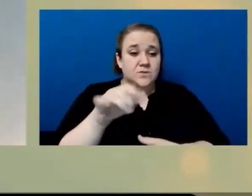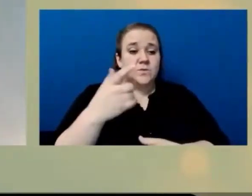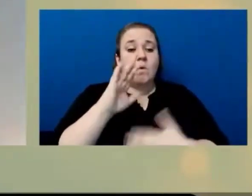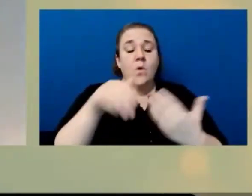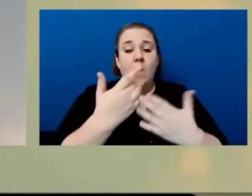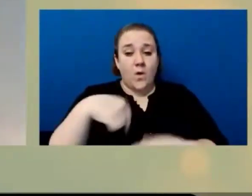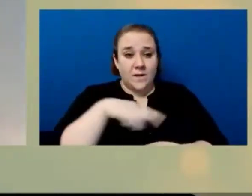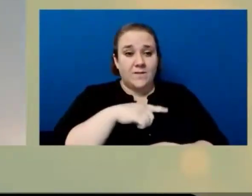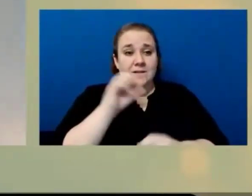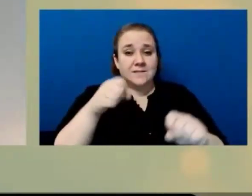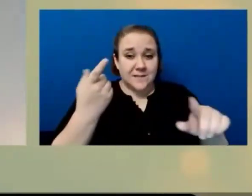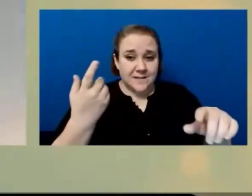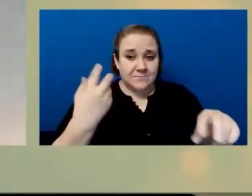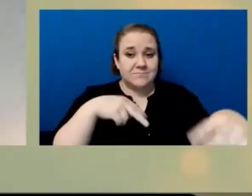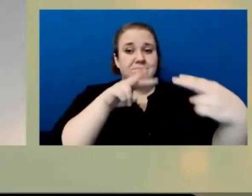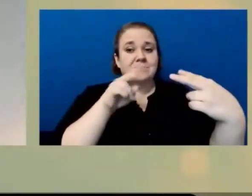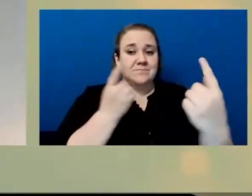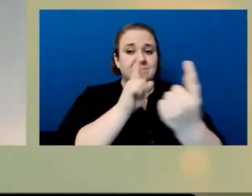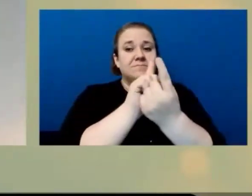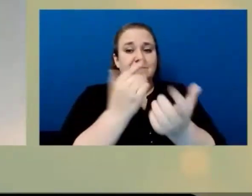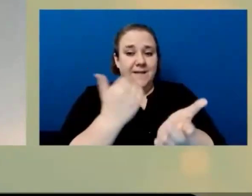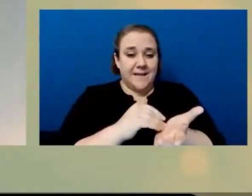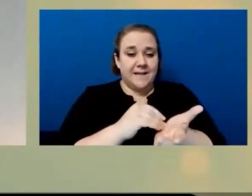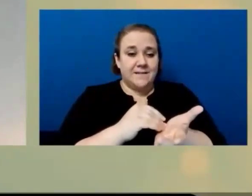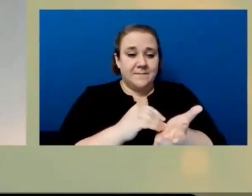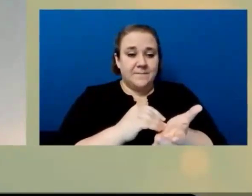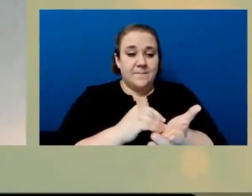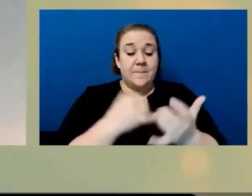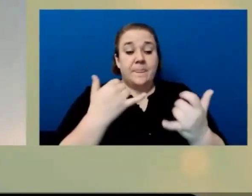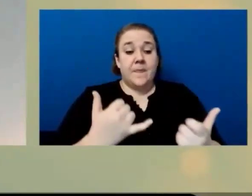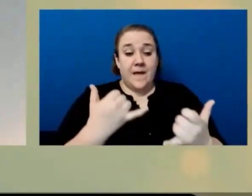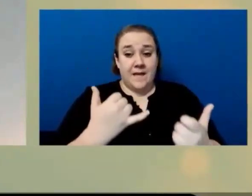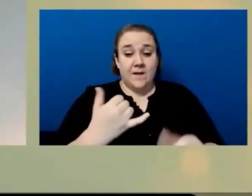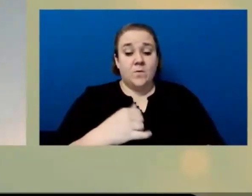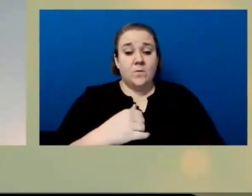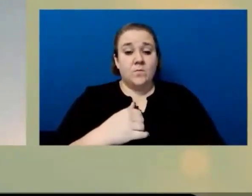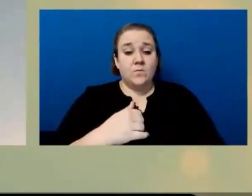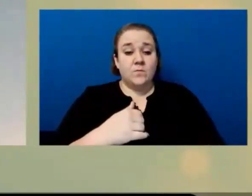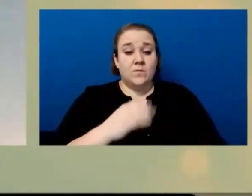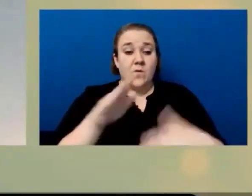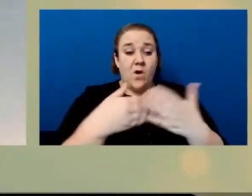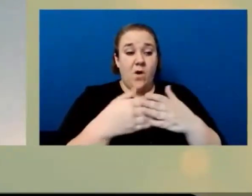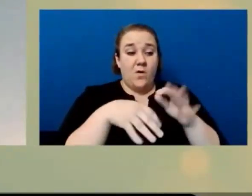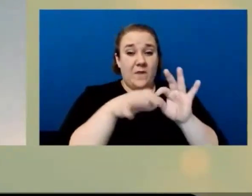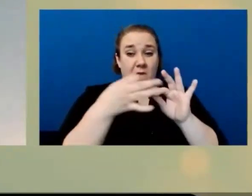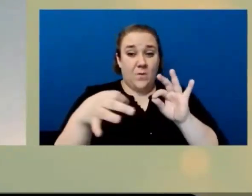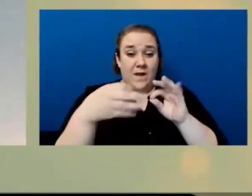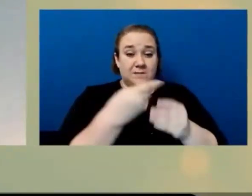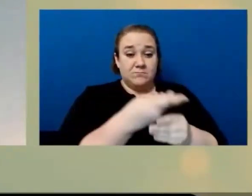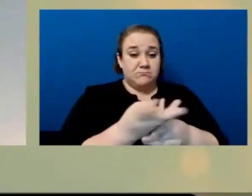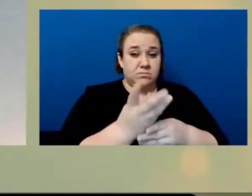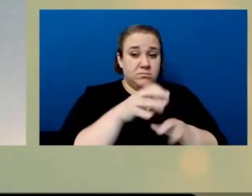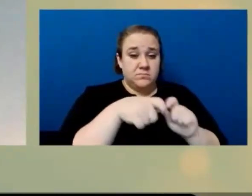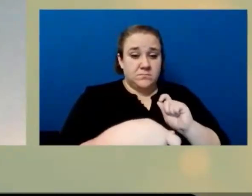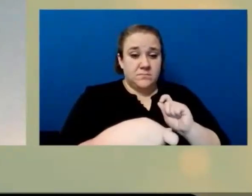to receive and reweave what is frayed. A Missouri where farmers with Missouri Rural Crisis and activists from